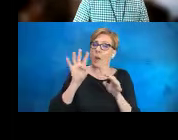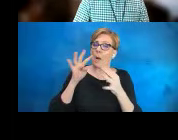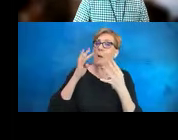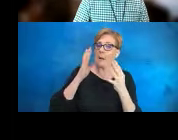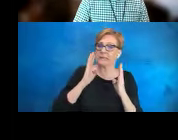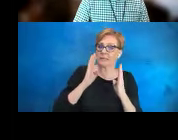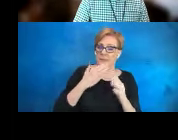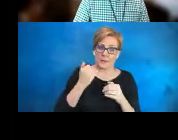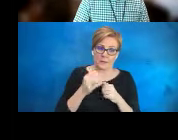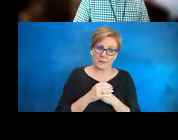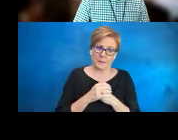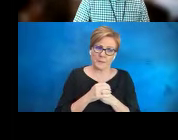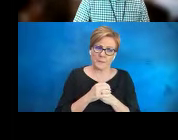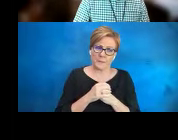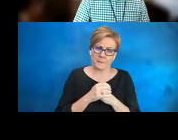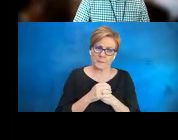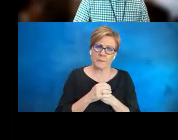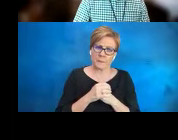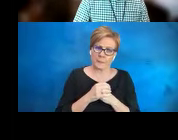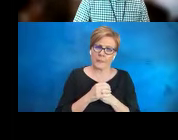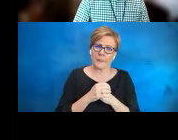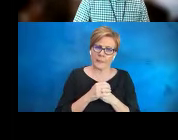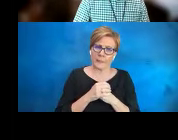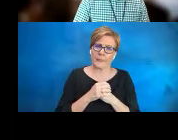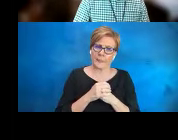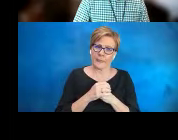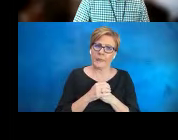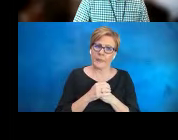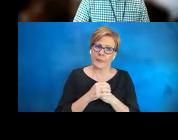the individuals who are writing the judge's decisions.